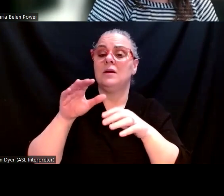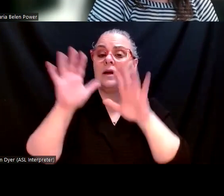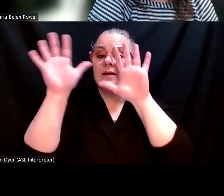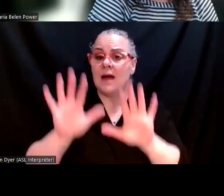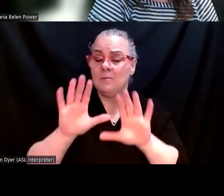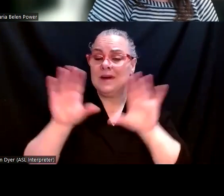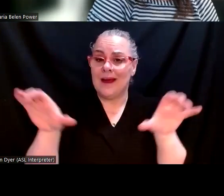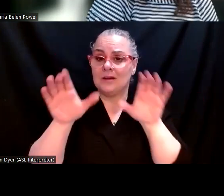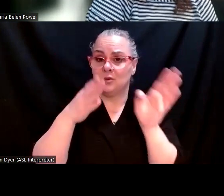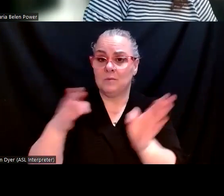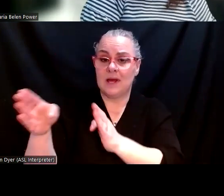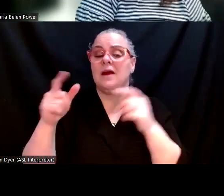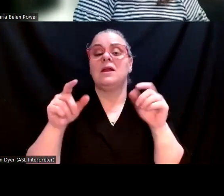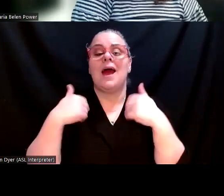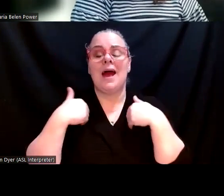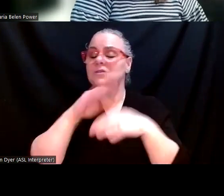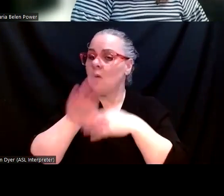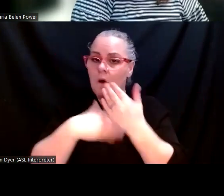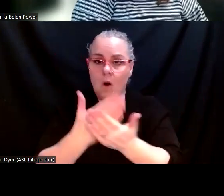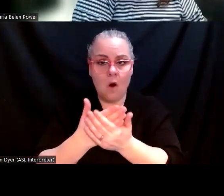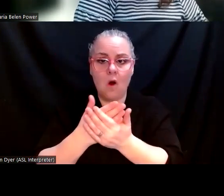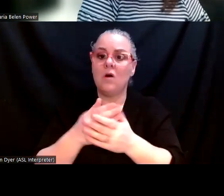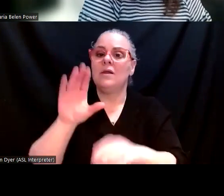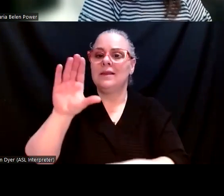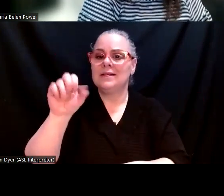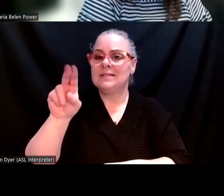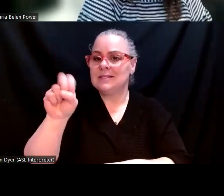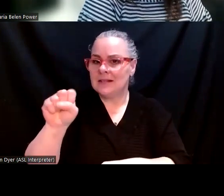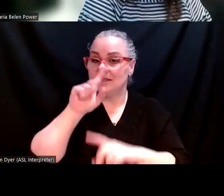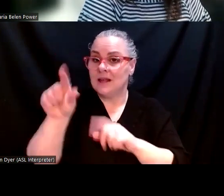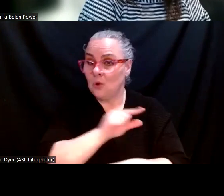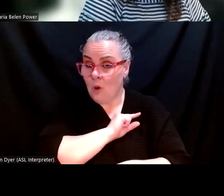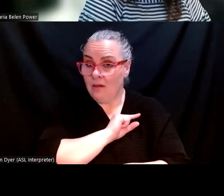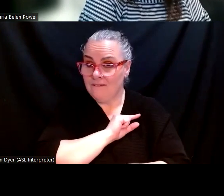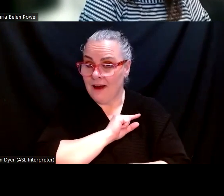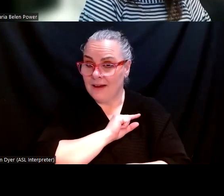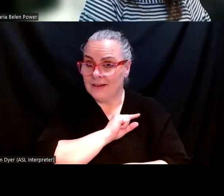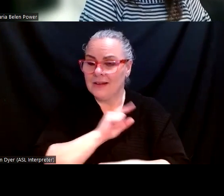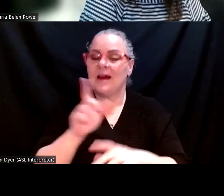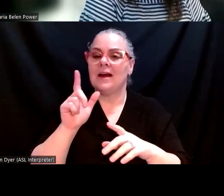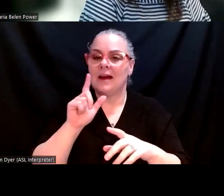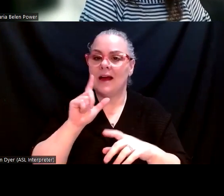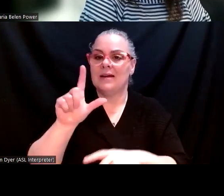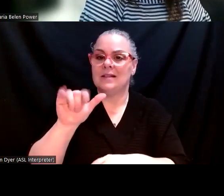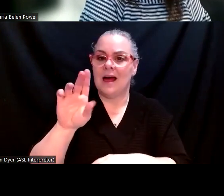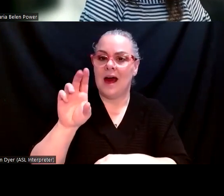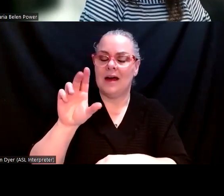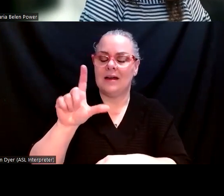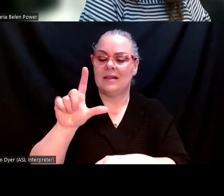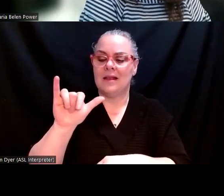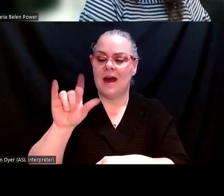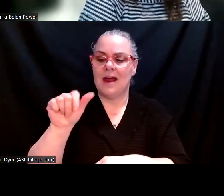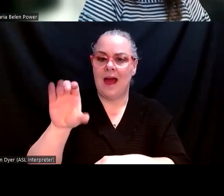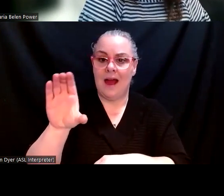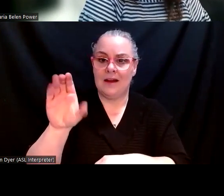appendix all of the census tracts that qualify as LIDAC, together